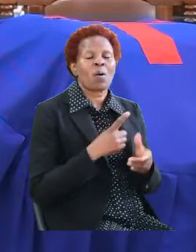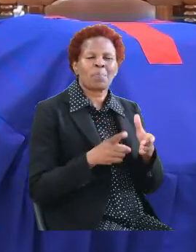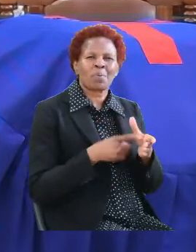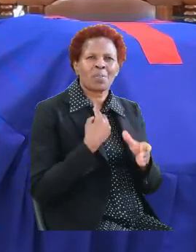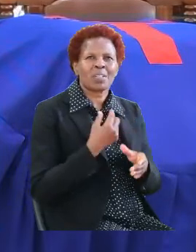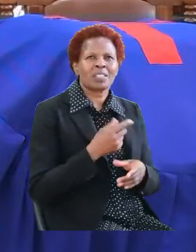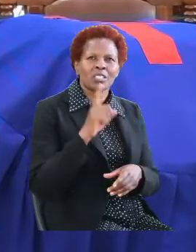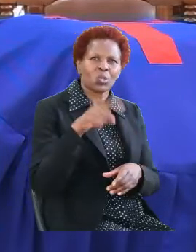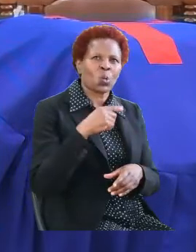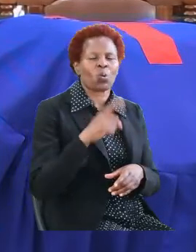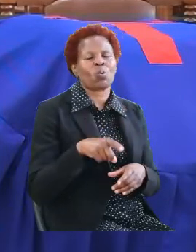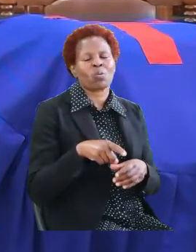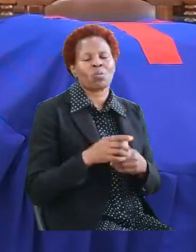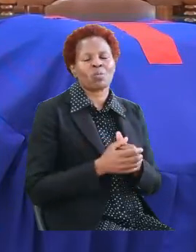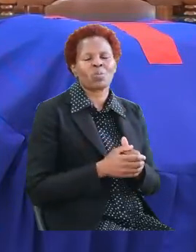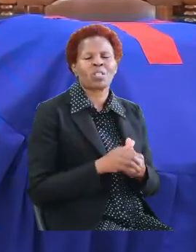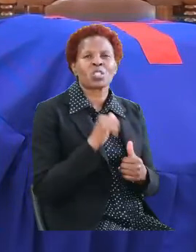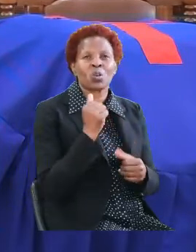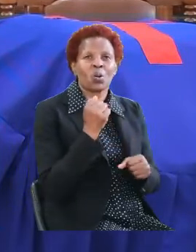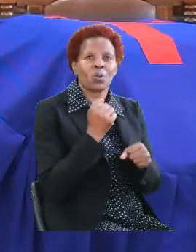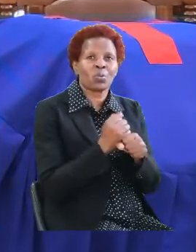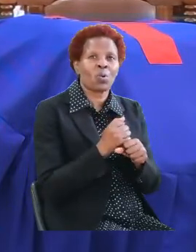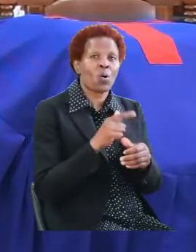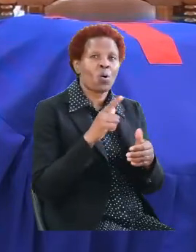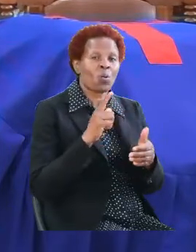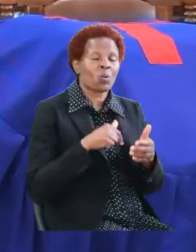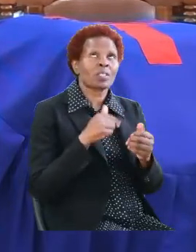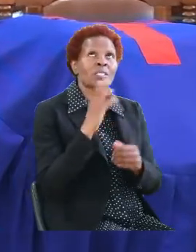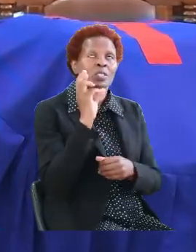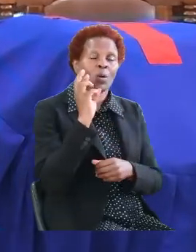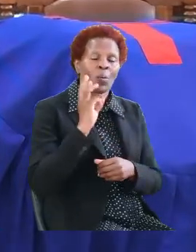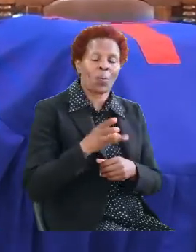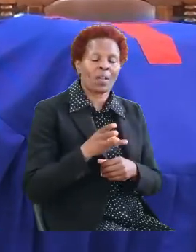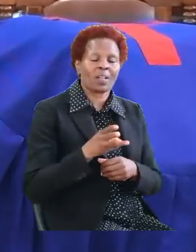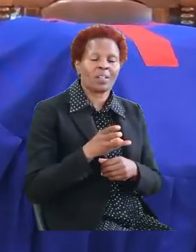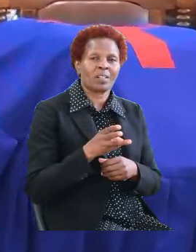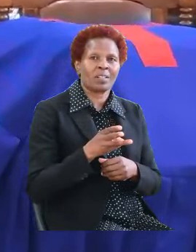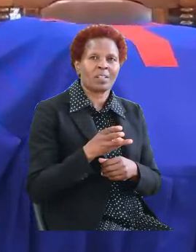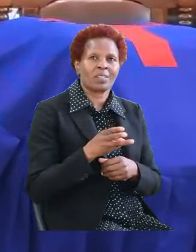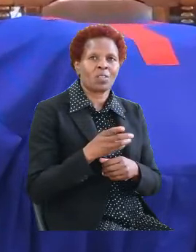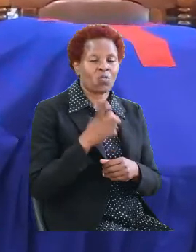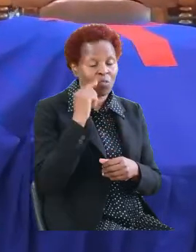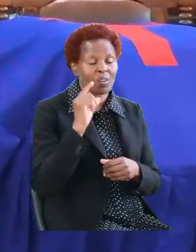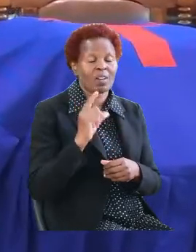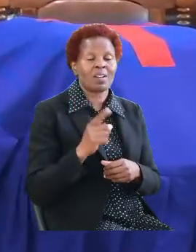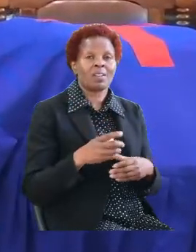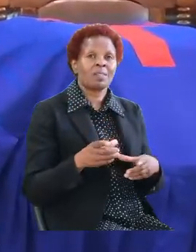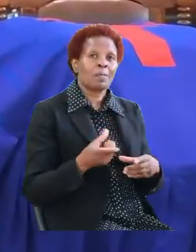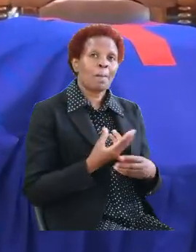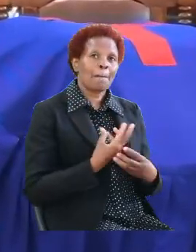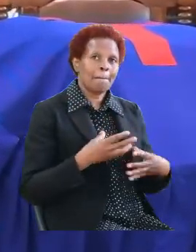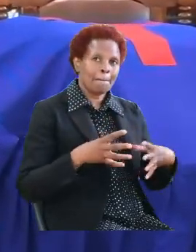wrong. We are not doing what we are supposed to do for us to receive.